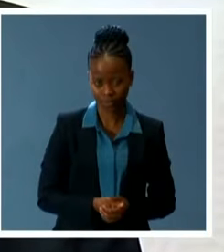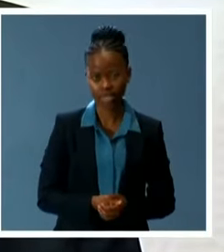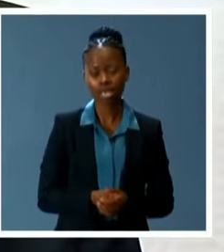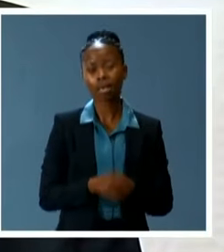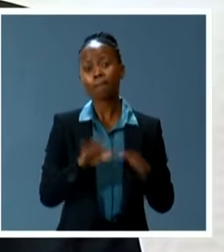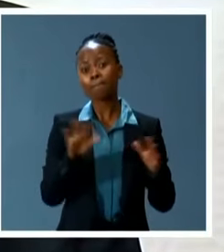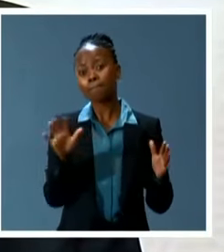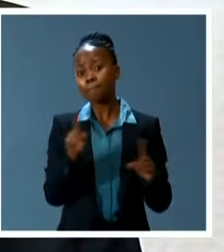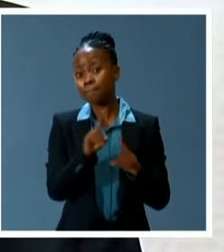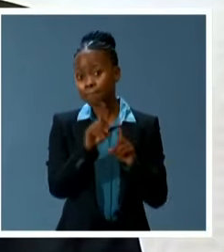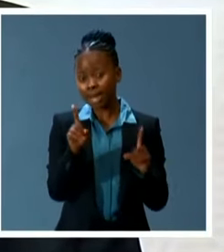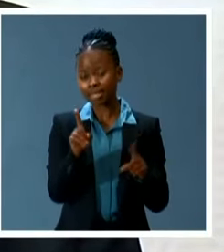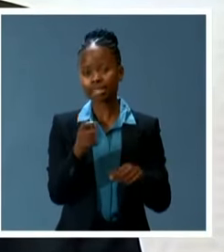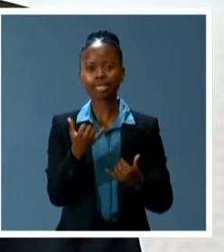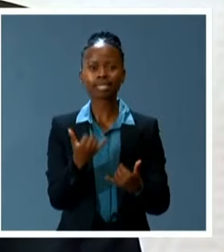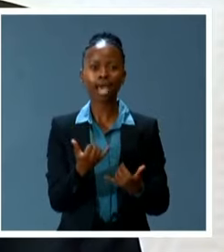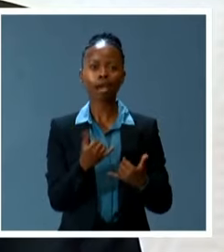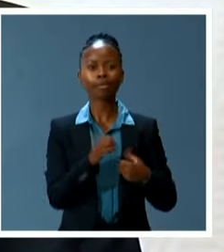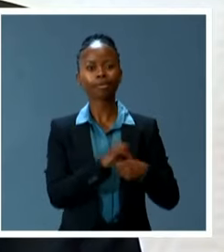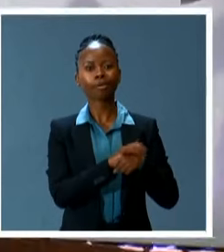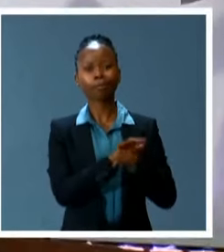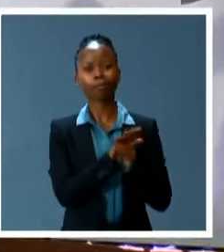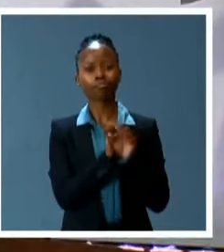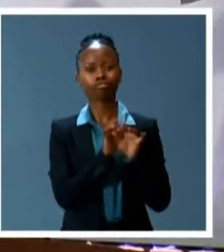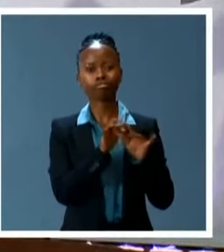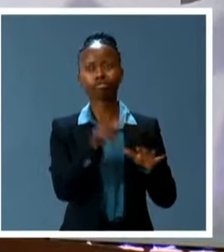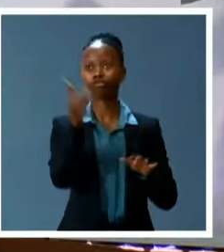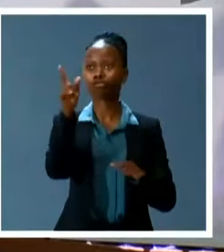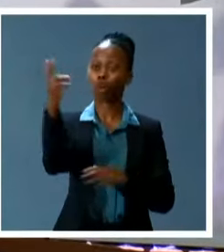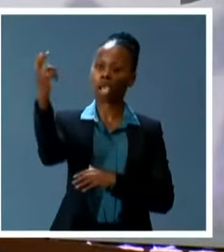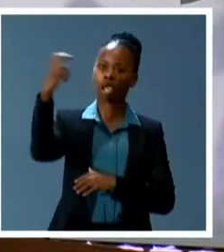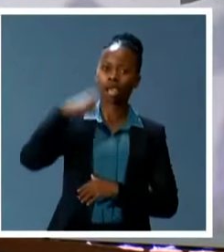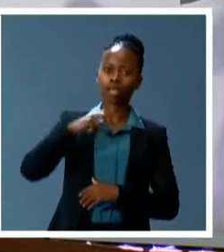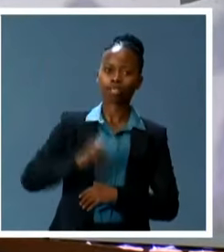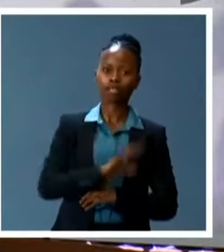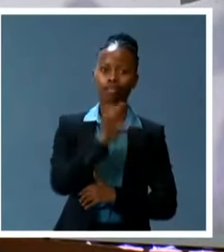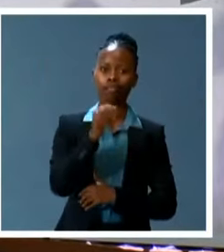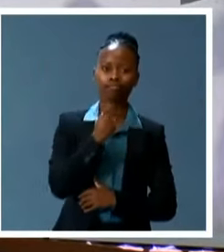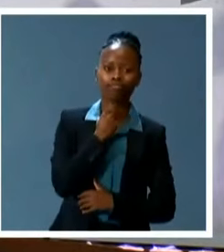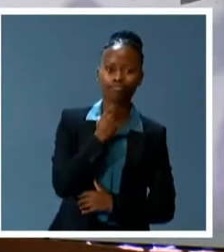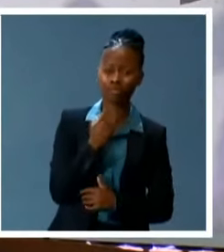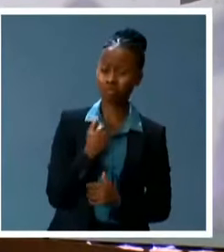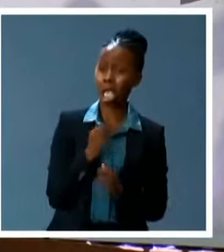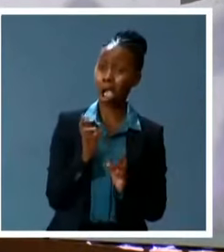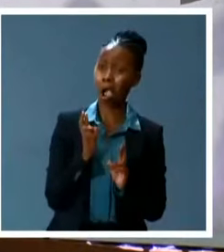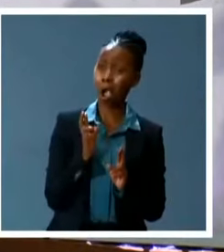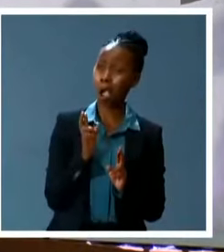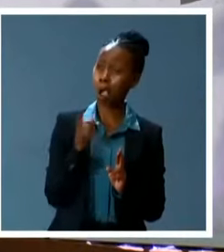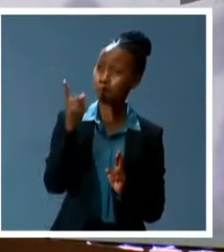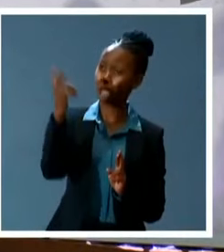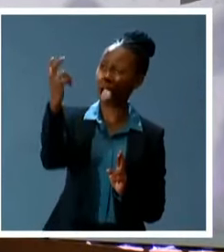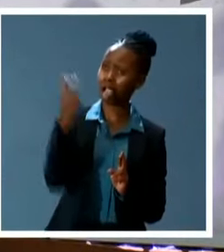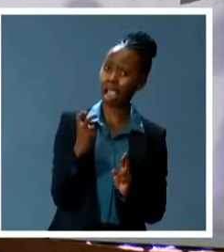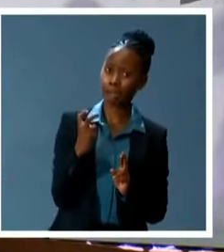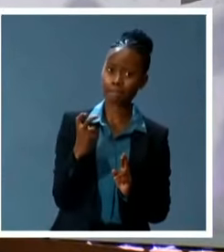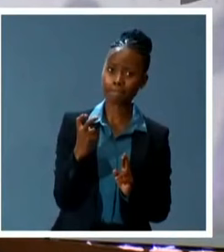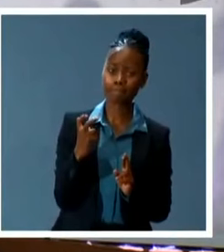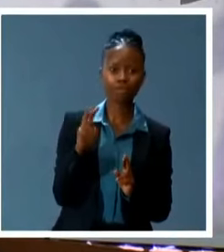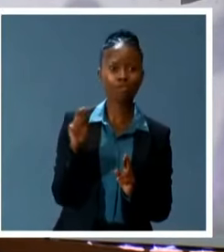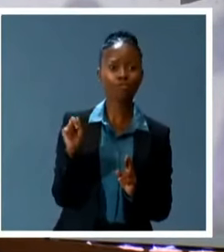unfortunately, due to the global crisis, you couldn't travel to South Africa. We were hoping and looking forward to hosting you at the